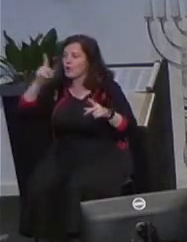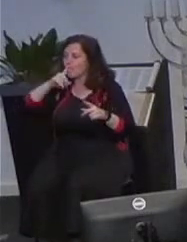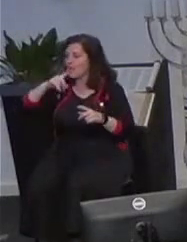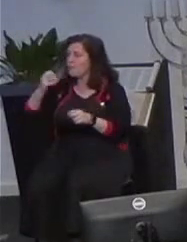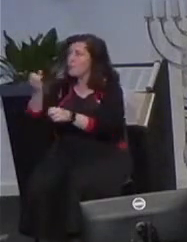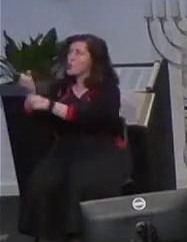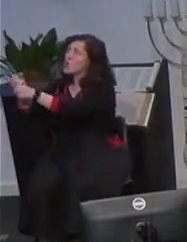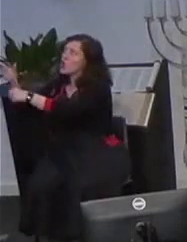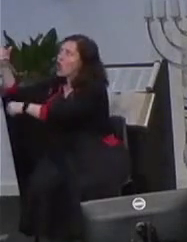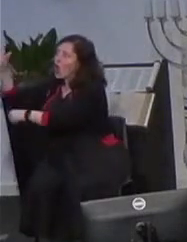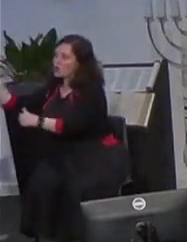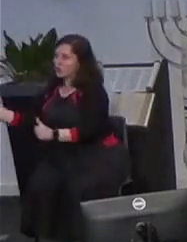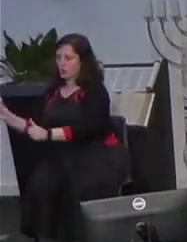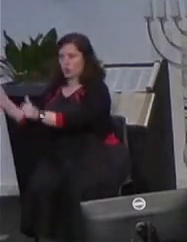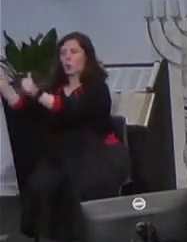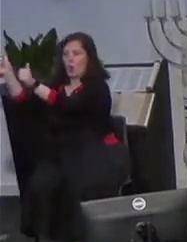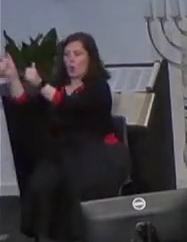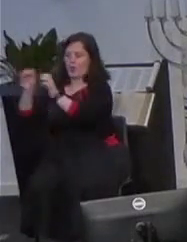reflected glory.